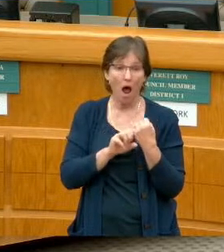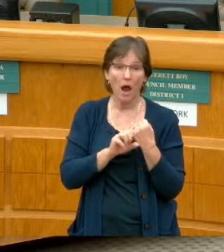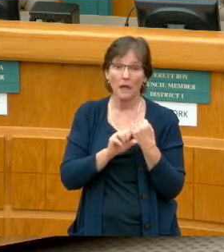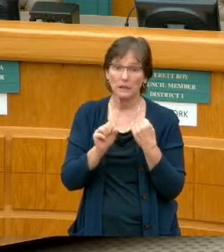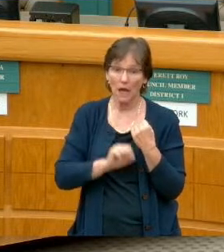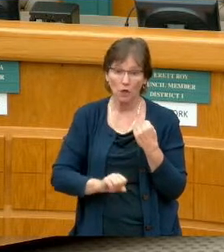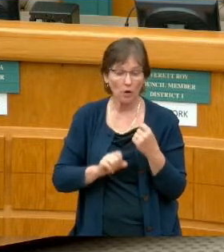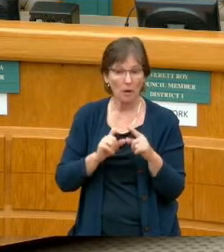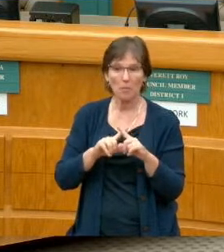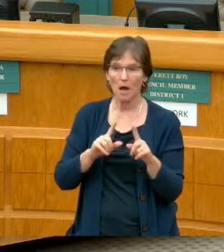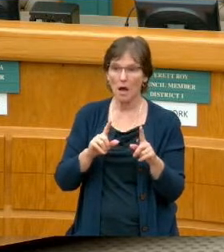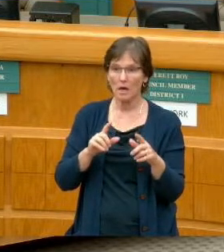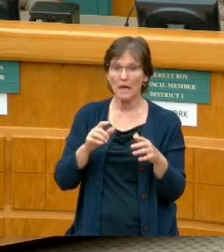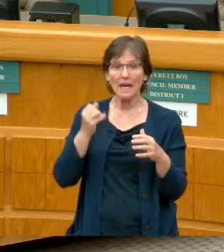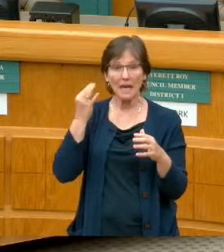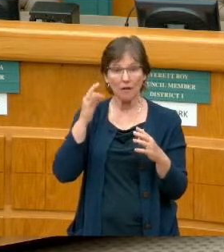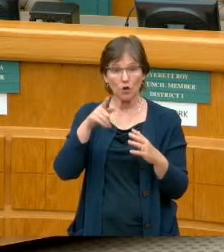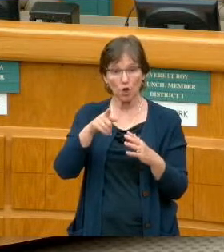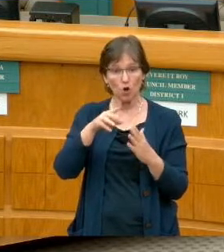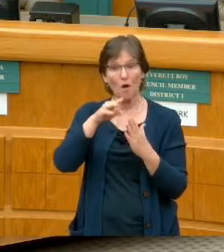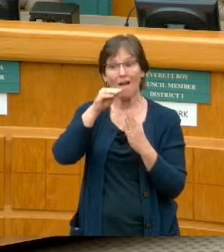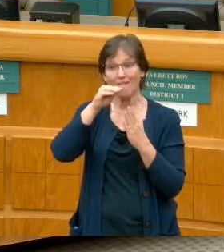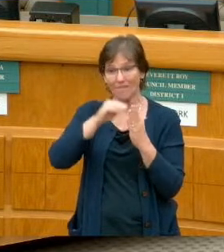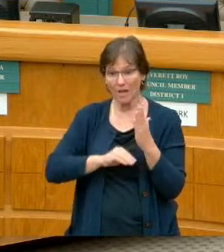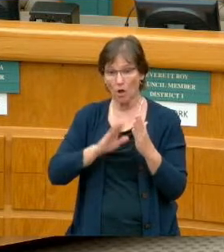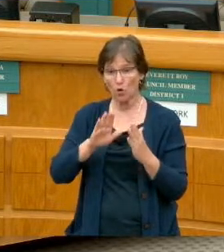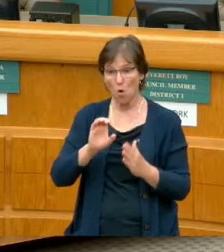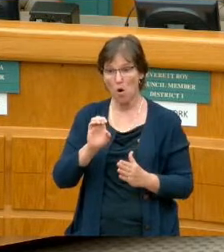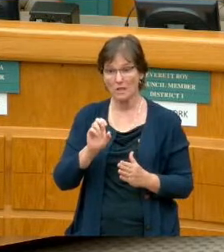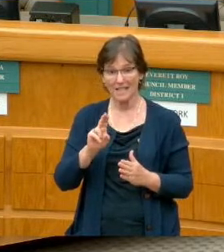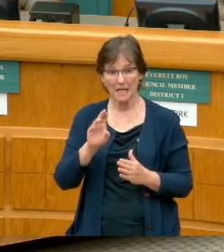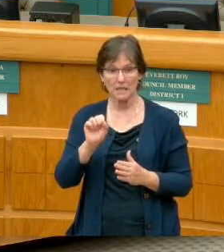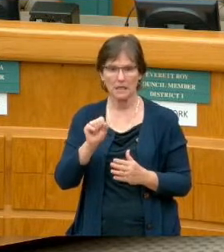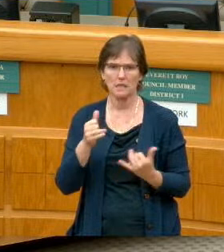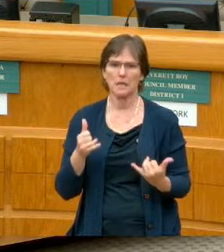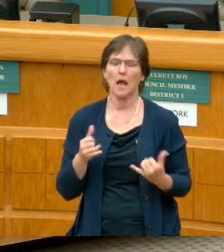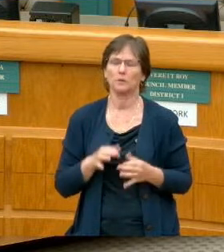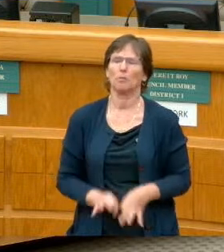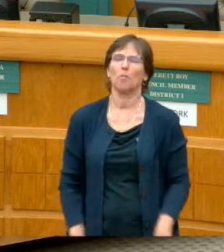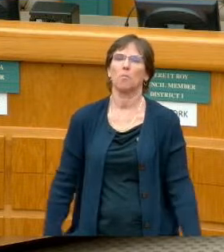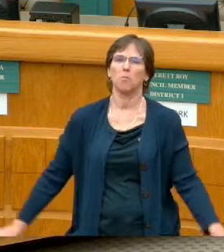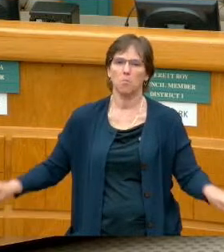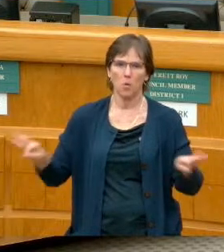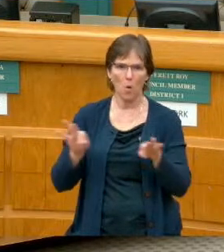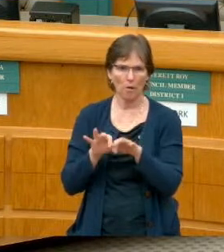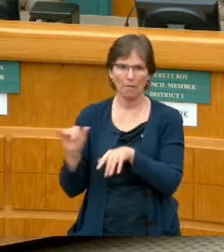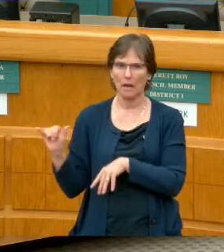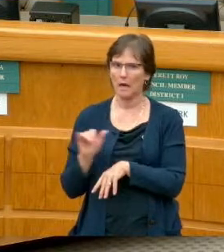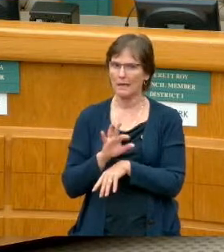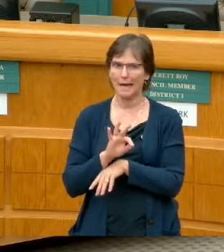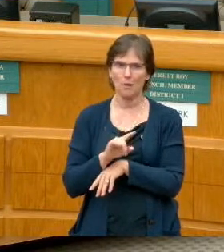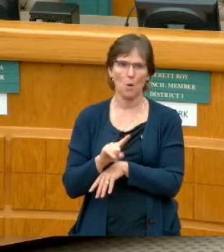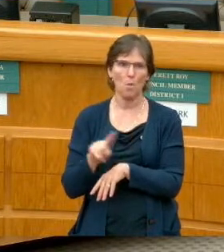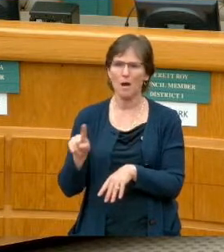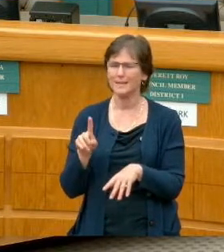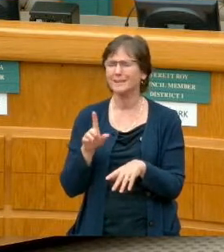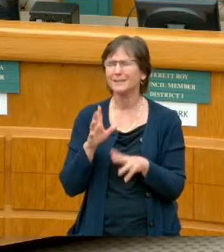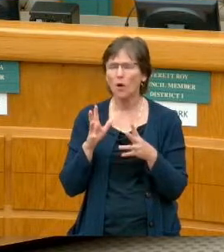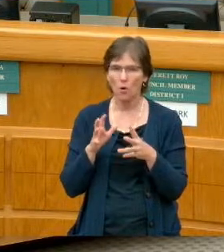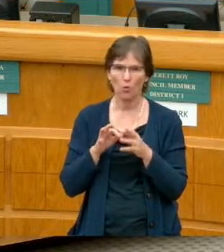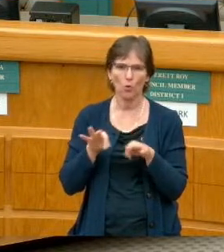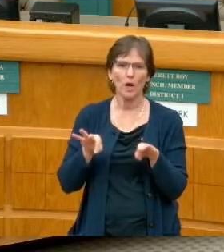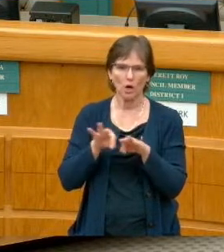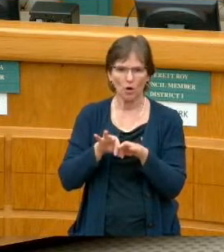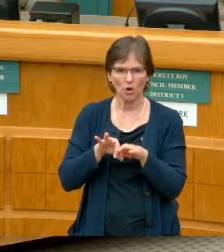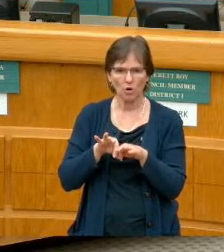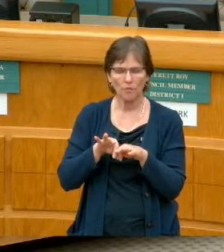your census at this time is a 911. If we have any hope to get the federal dollars that we need for health care